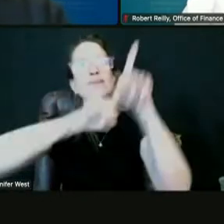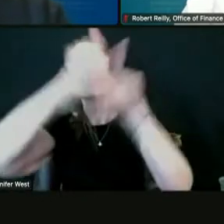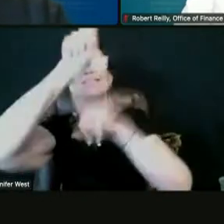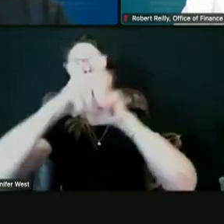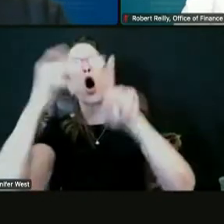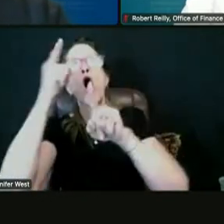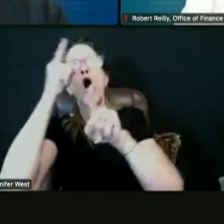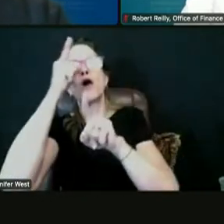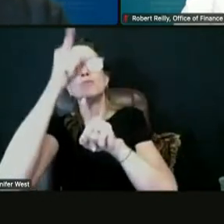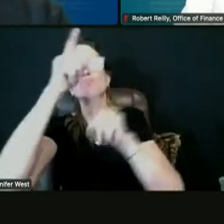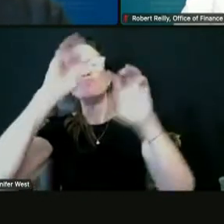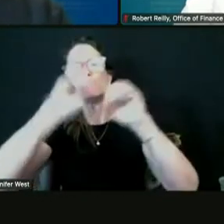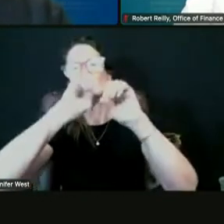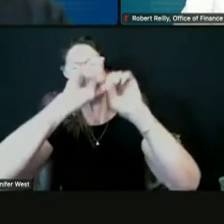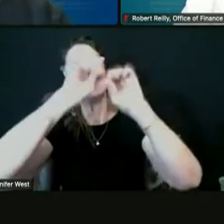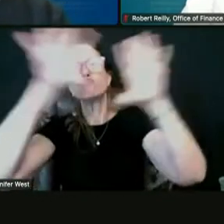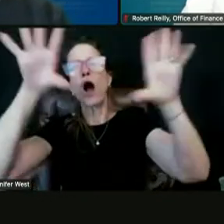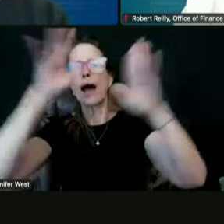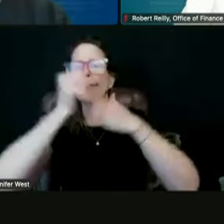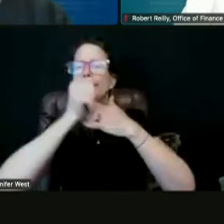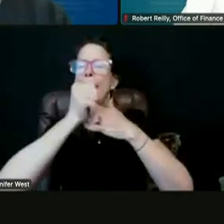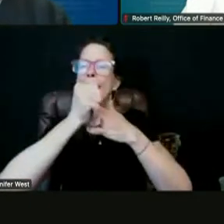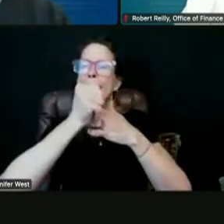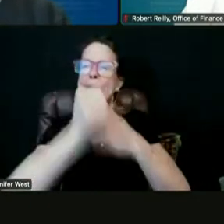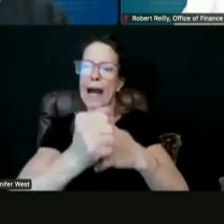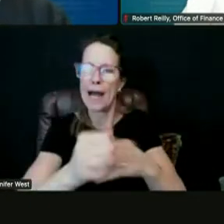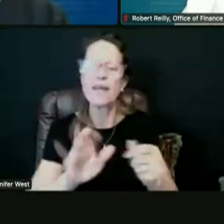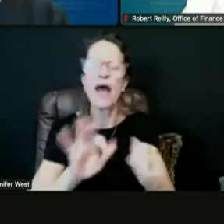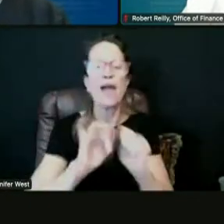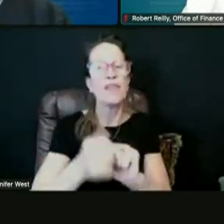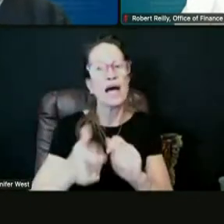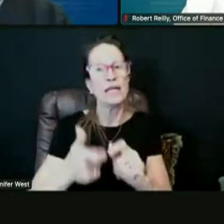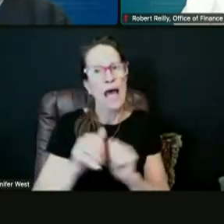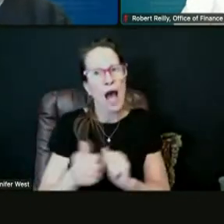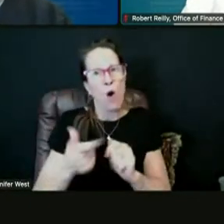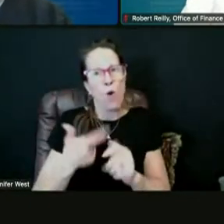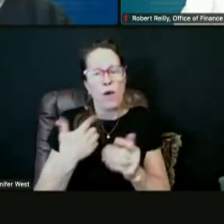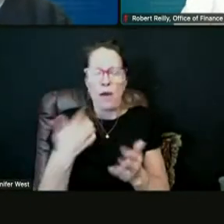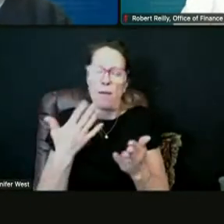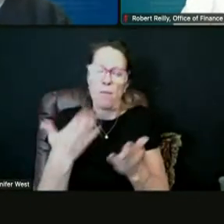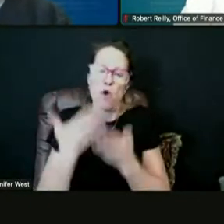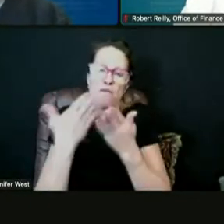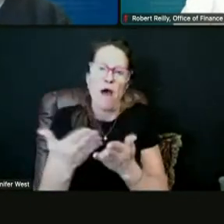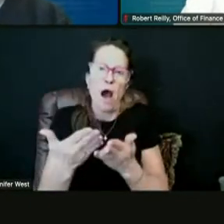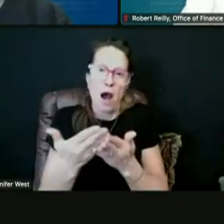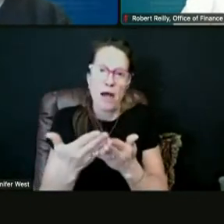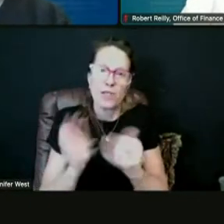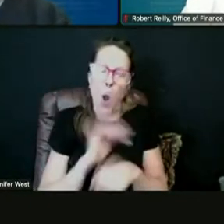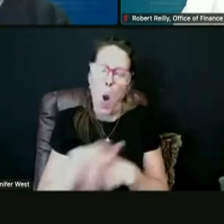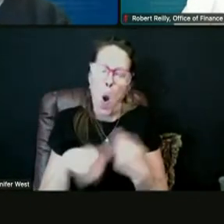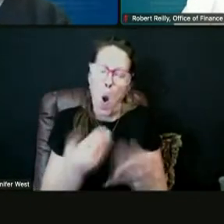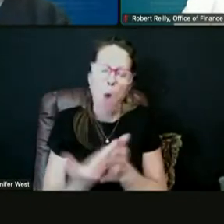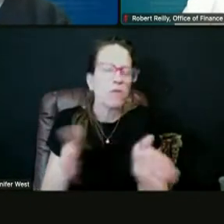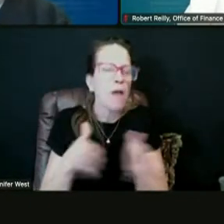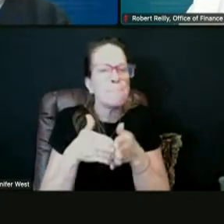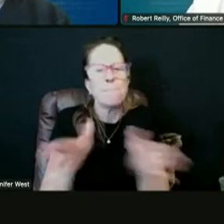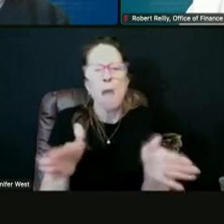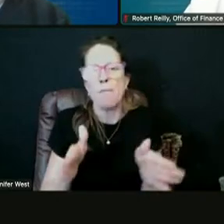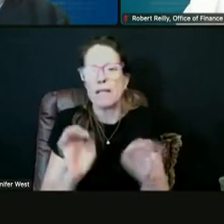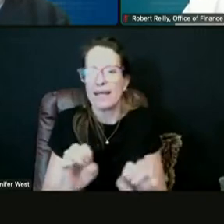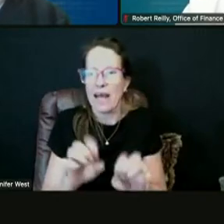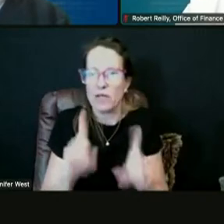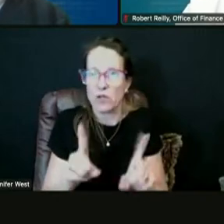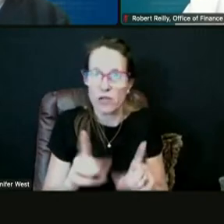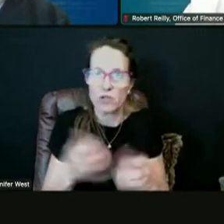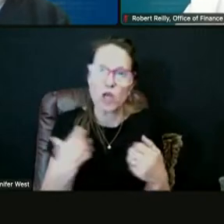Star that is putting in all of the effort in improving public education in the state of Maryland. And so there is much in that blueprint